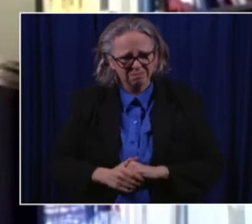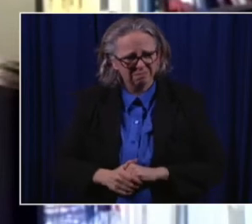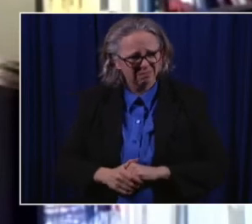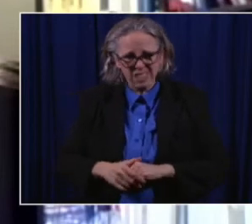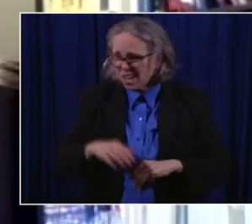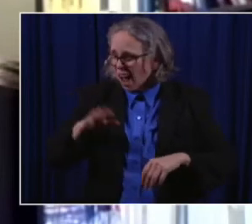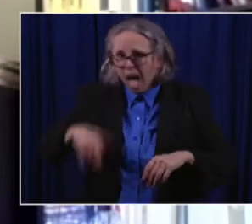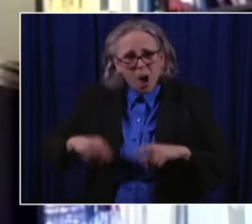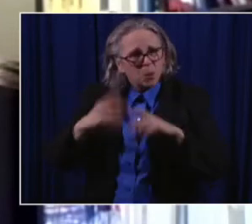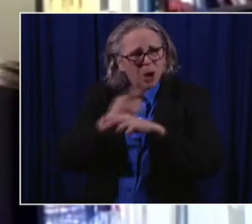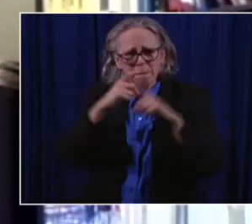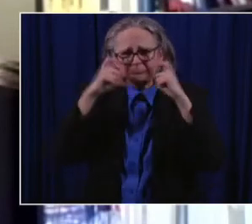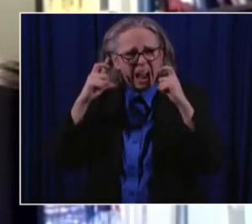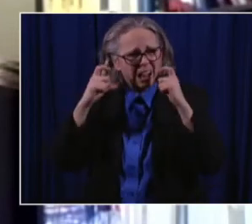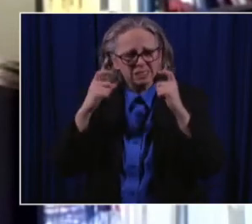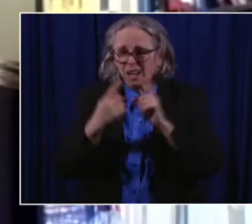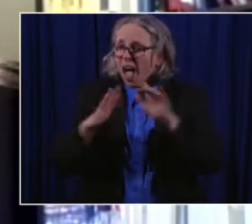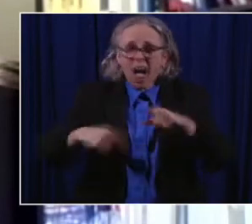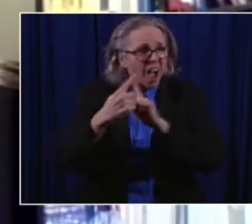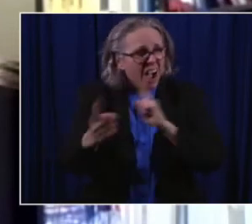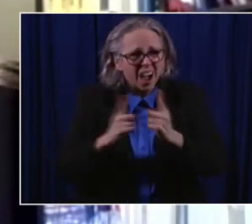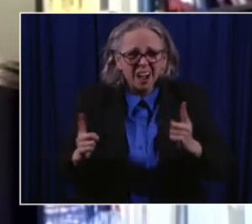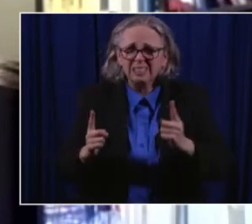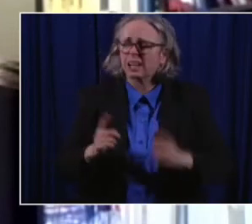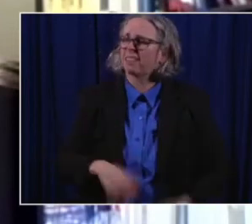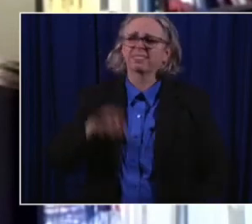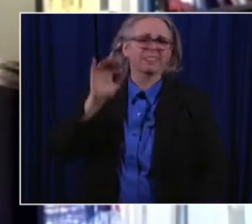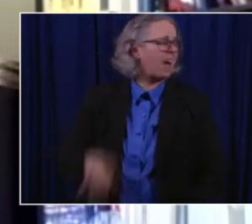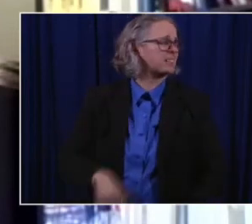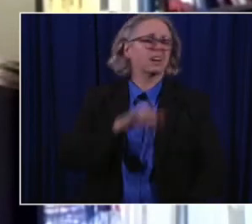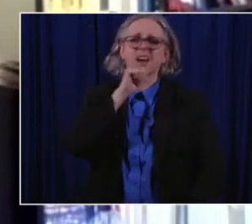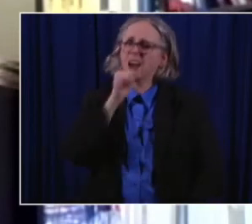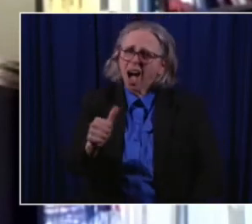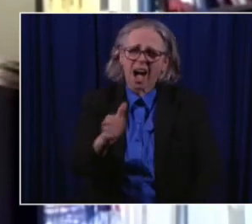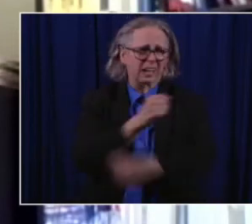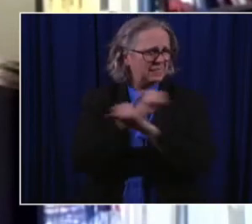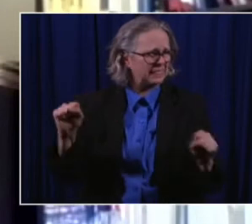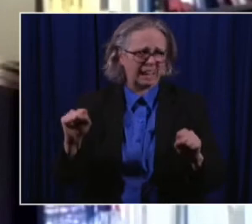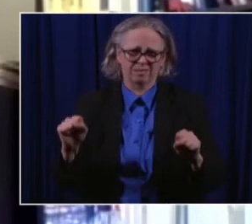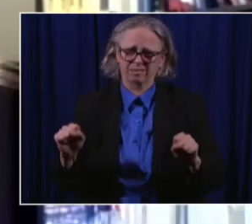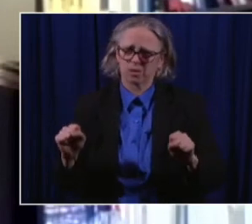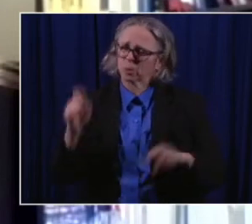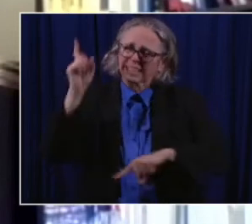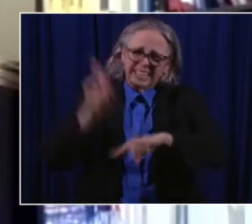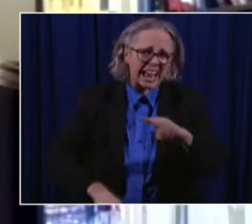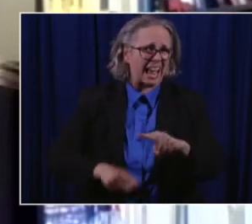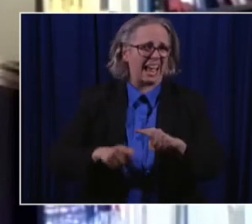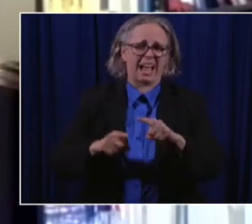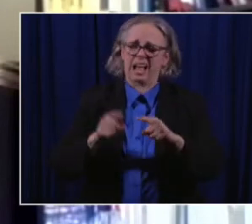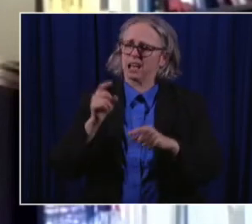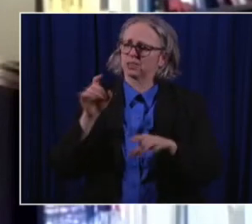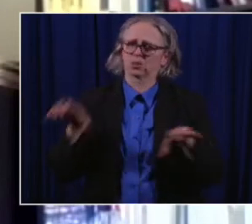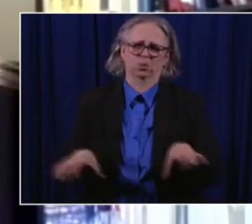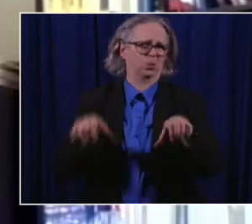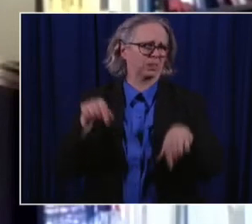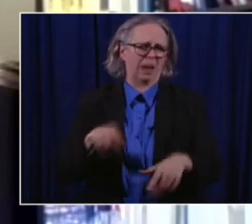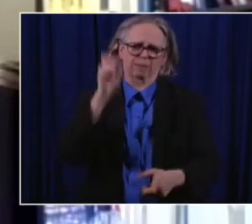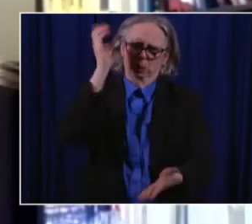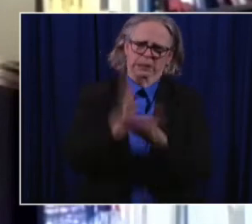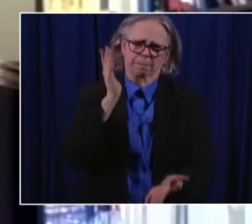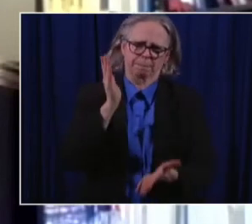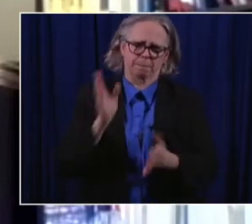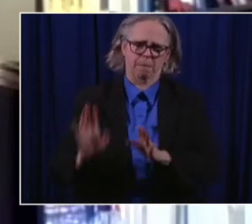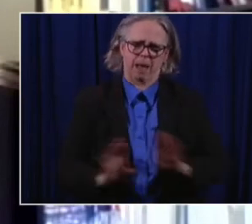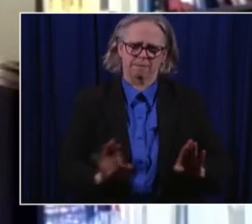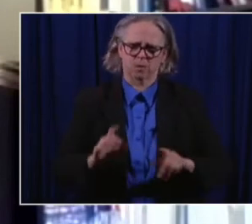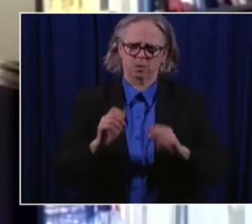some things that all of us need to do every day. And this list was a broad consensus of all the infectious disease doctors that gathered